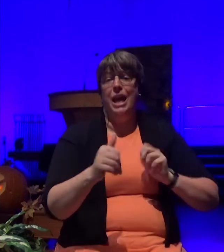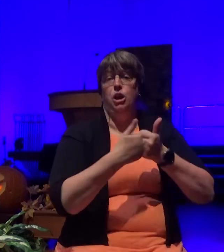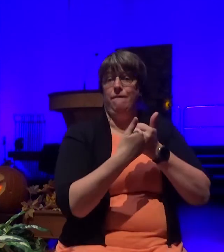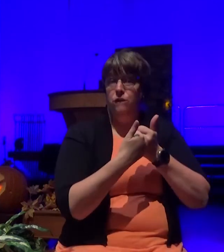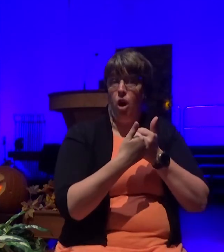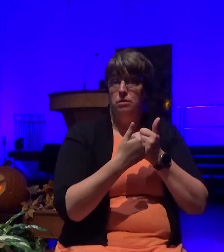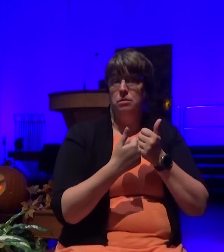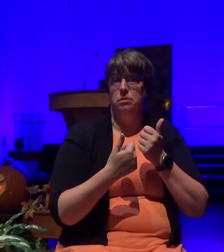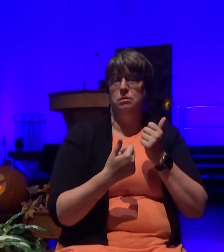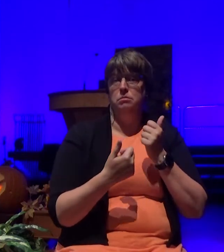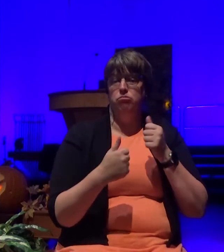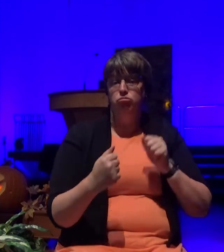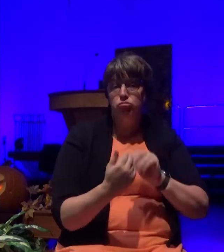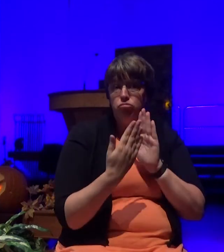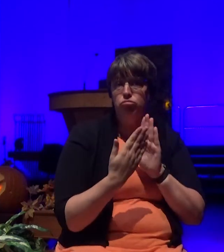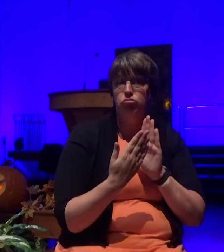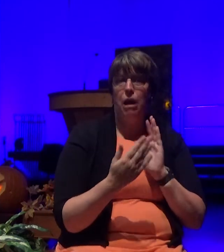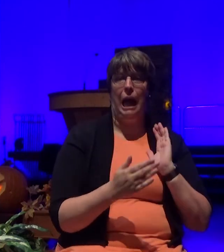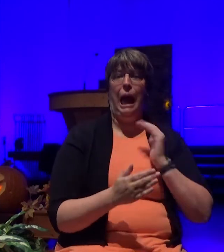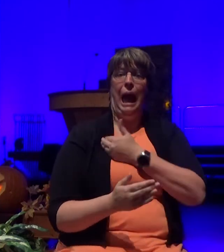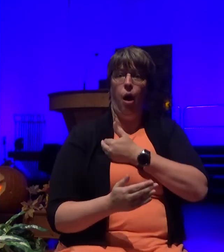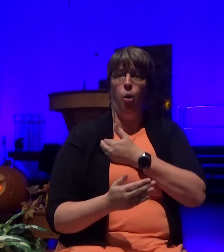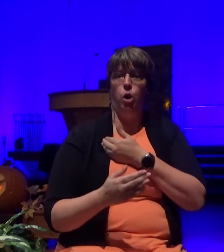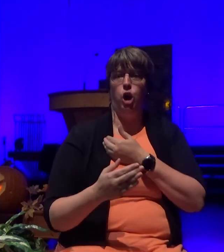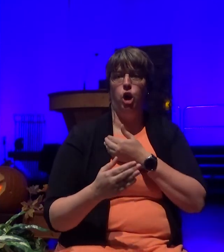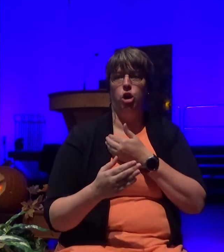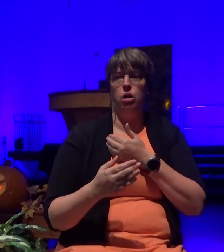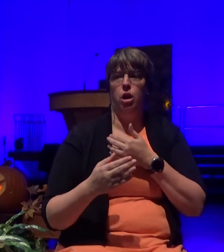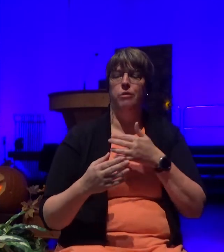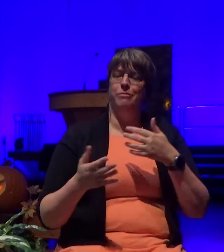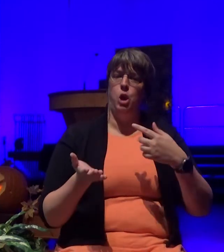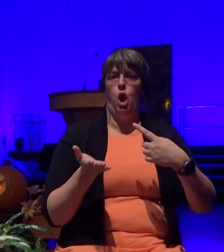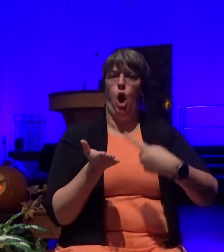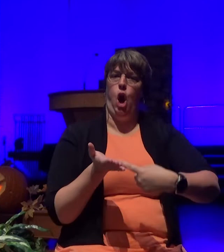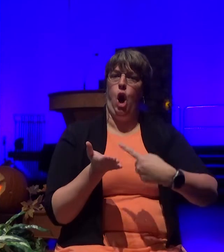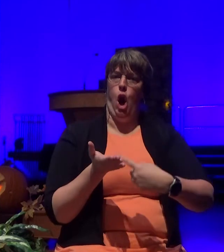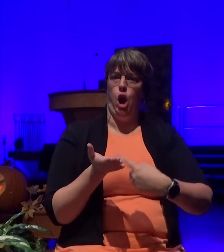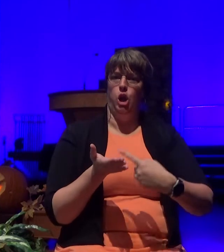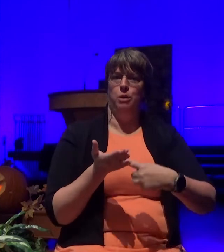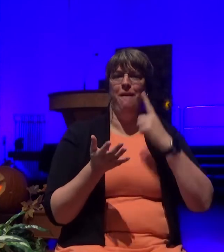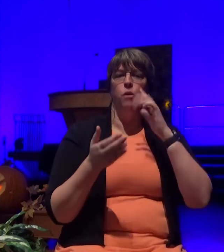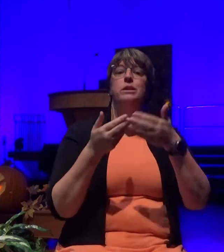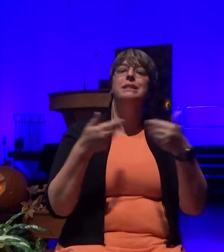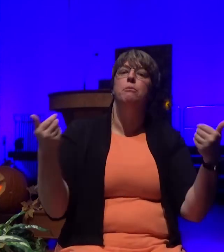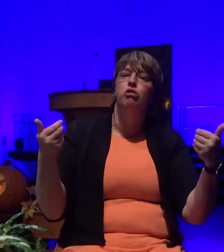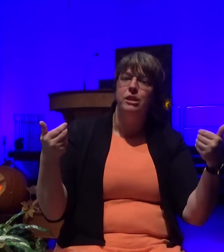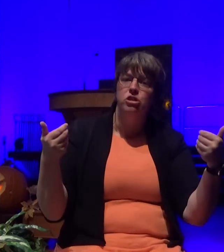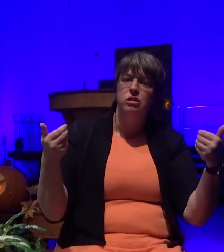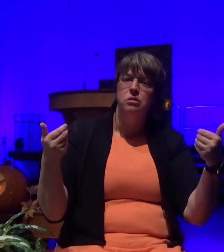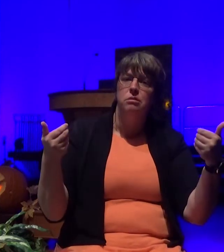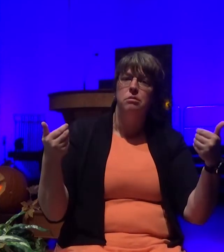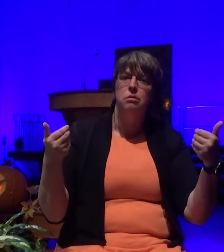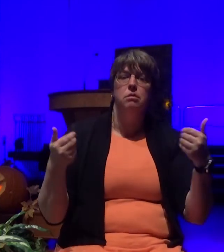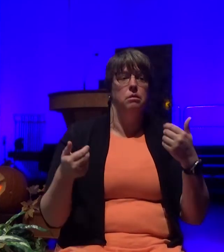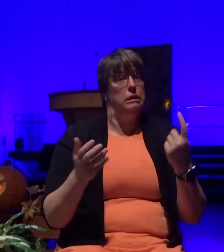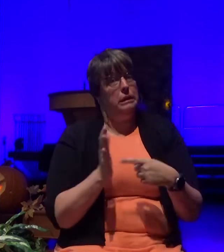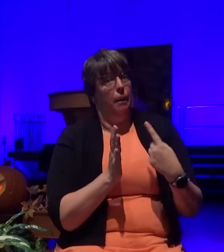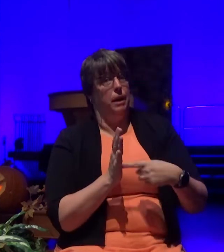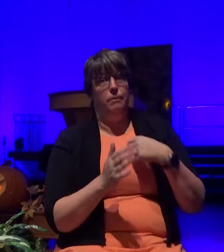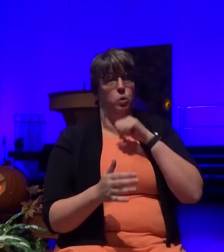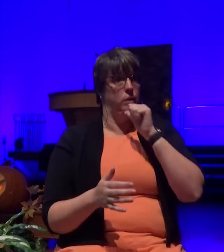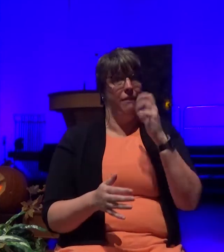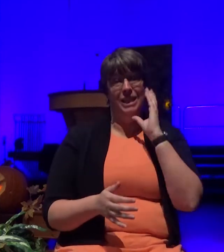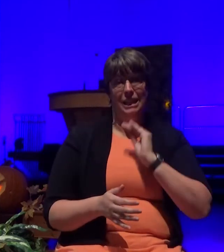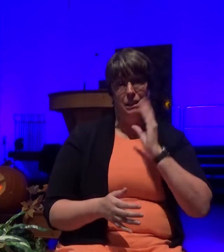perpetual argument for separation, sometimes because we haven't experienced oneness, or sometimes because we